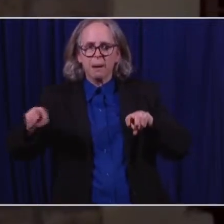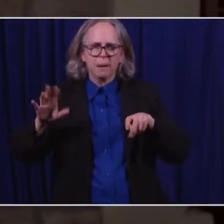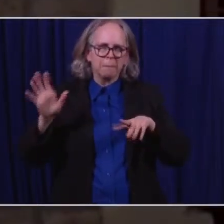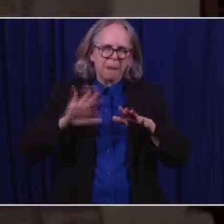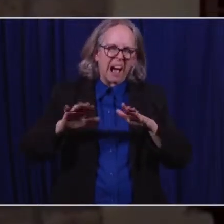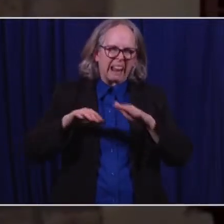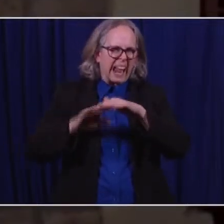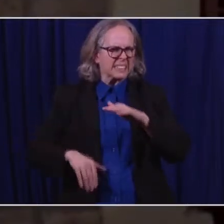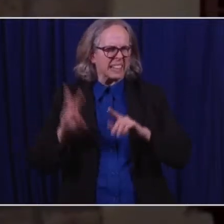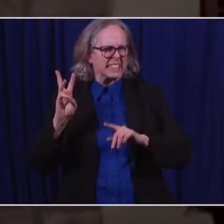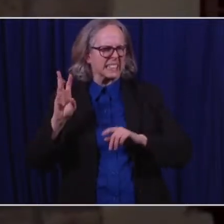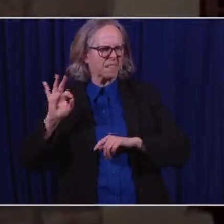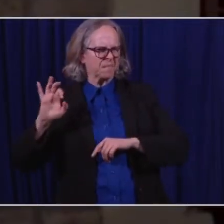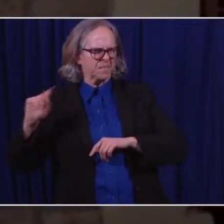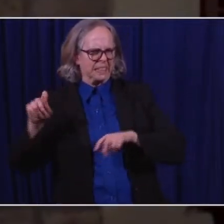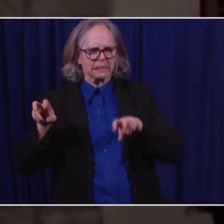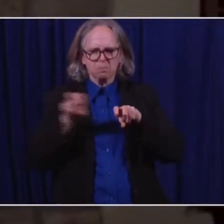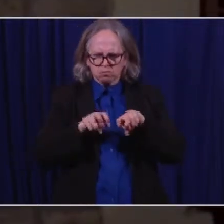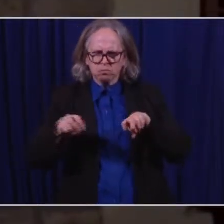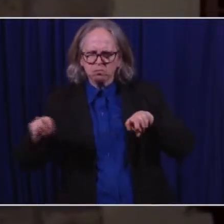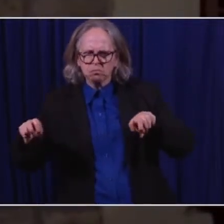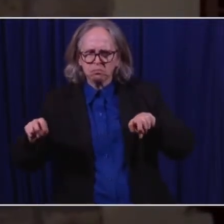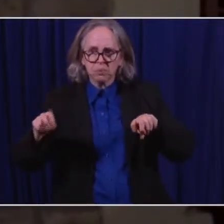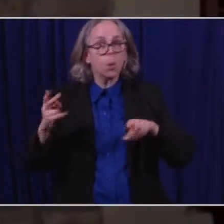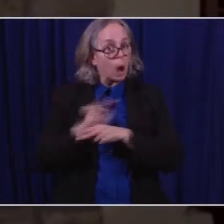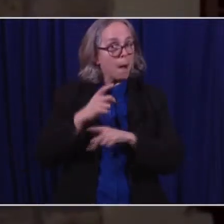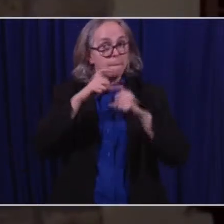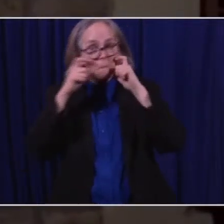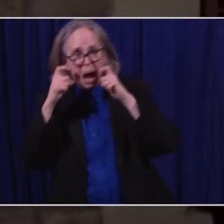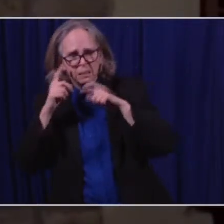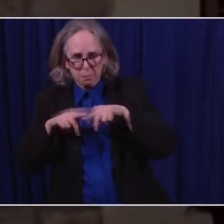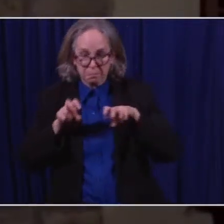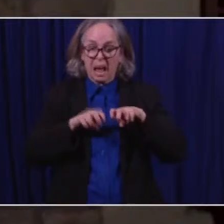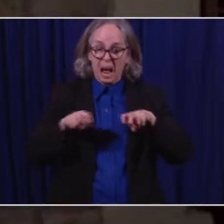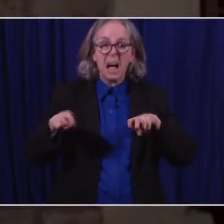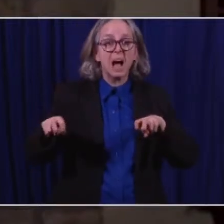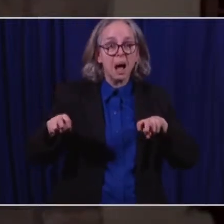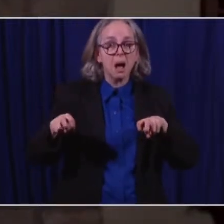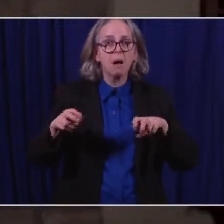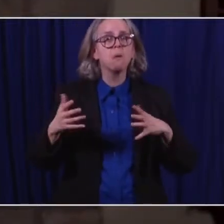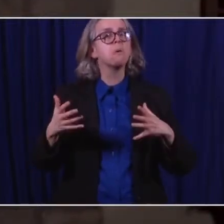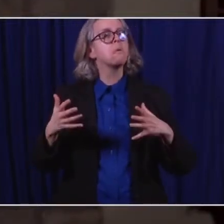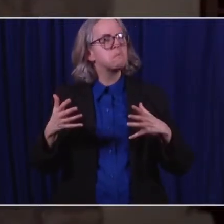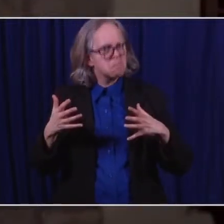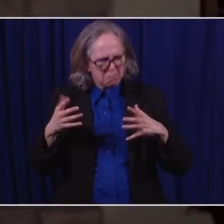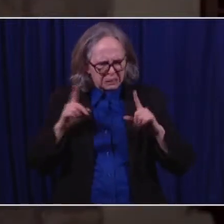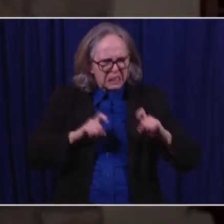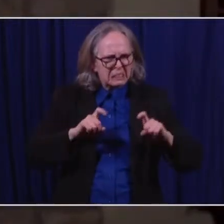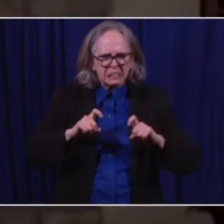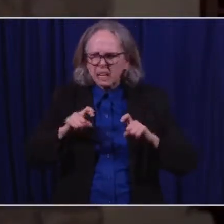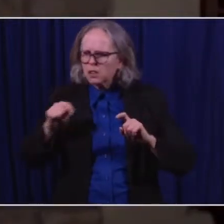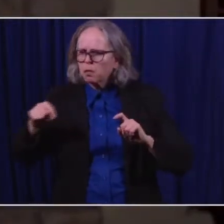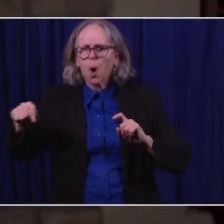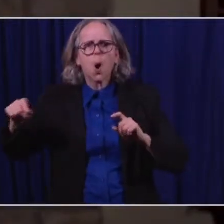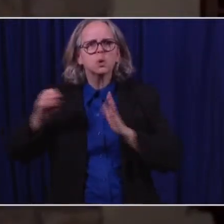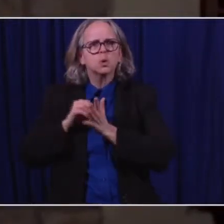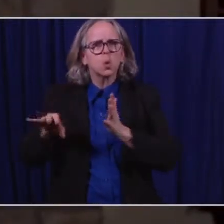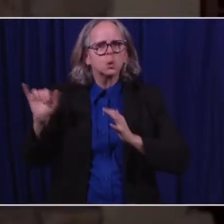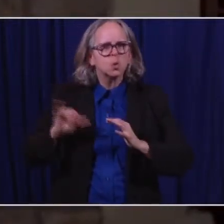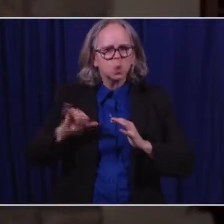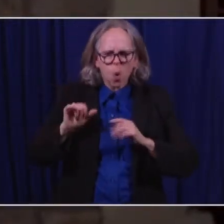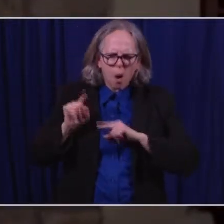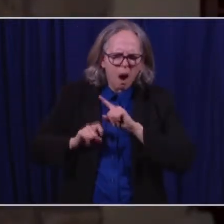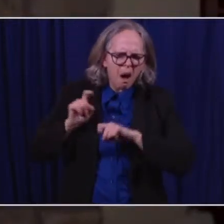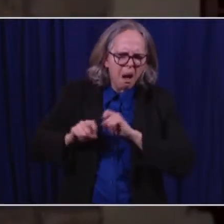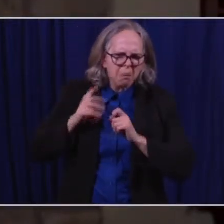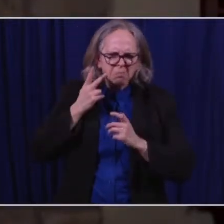wearing a mask, and started testing these kids who had been exposed. At the same